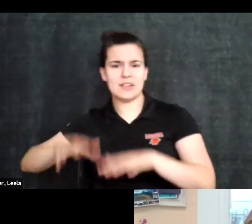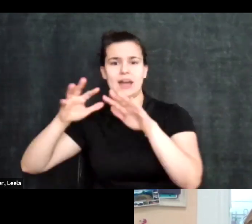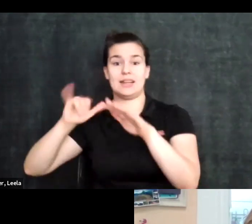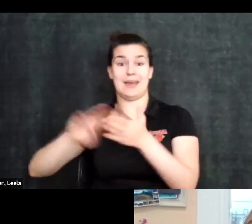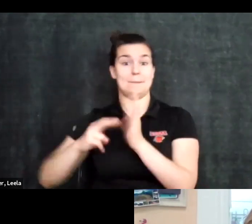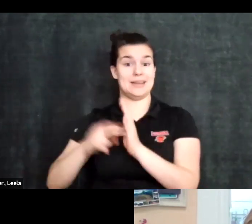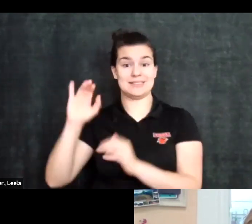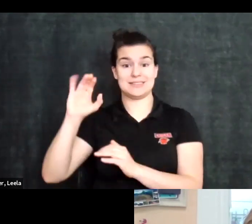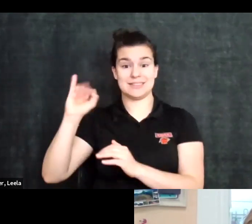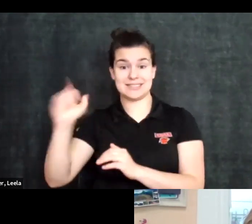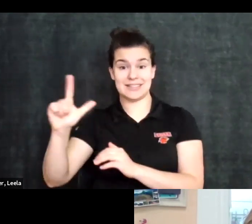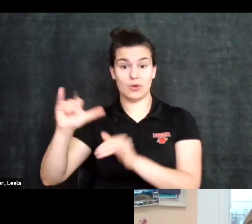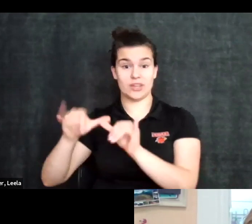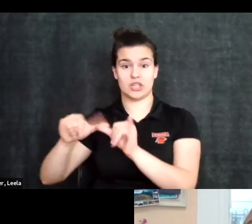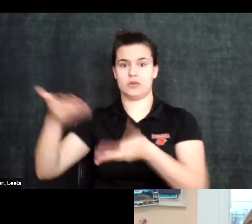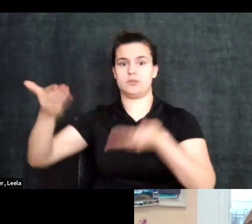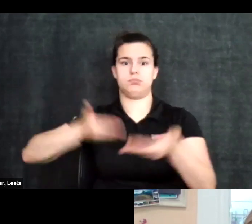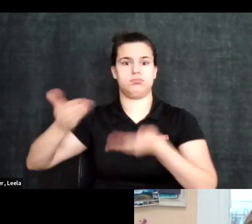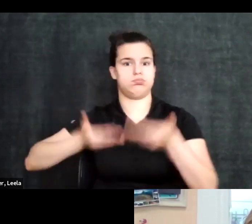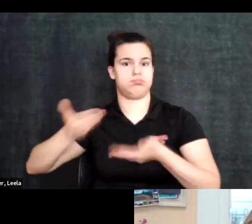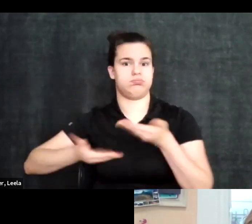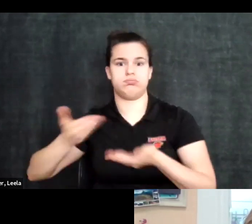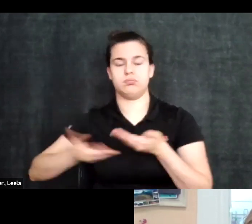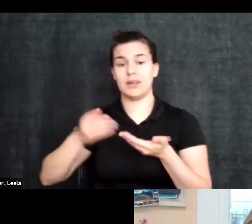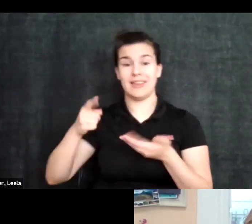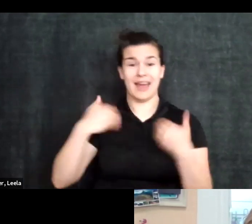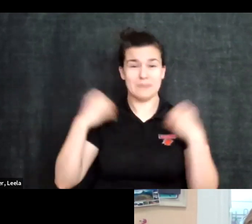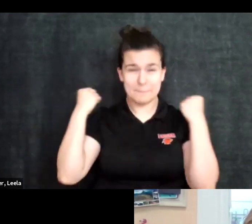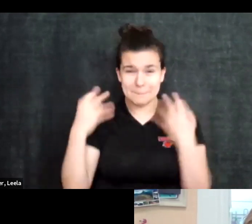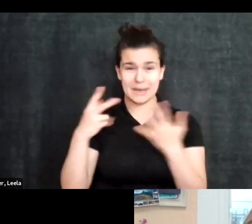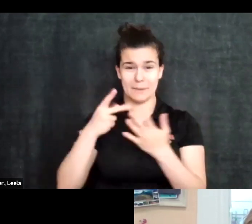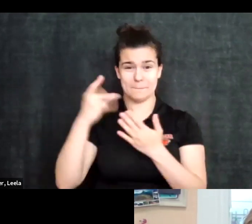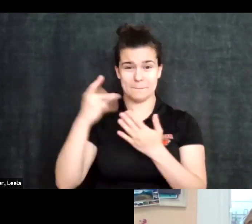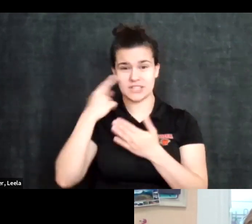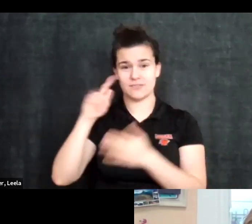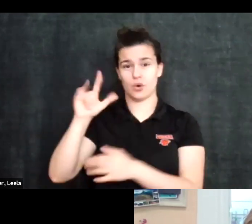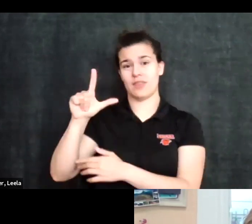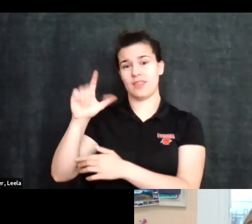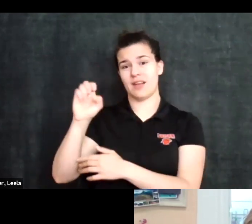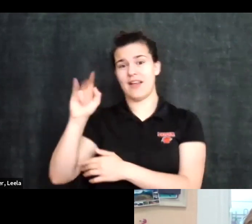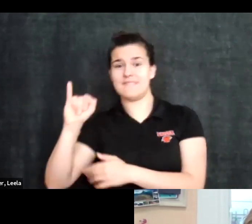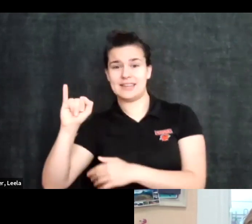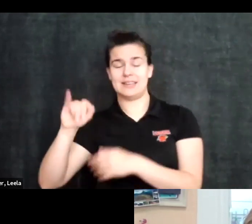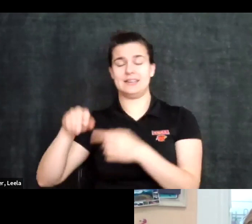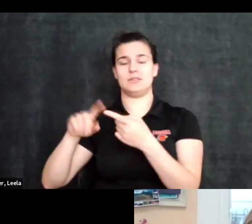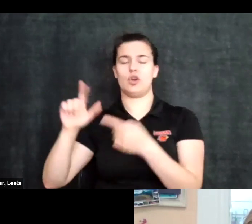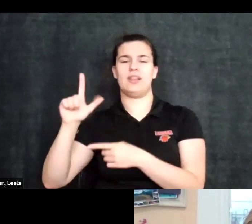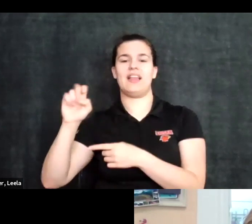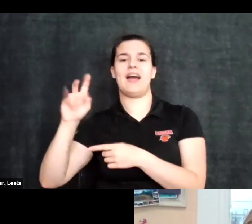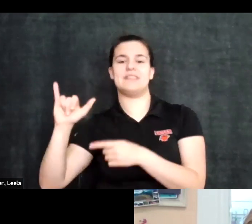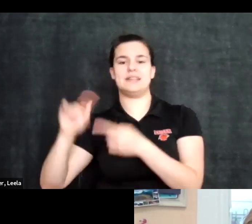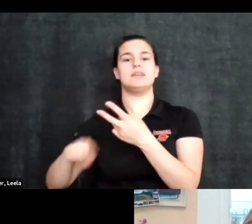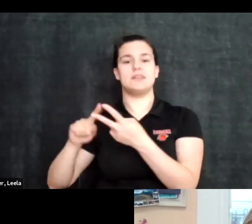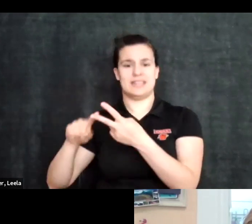funded billion-dollar levee and diversion projects and other large-scale flood prevention projects that are in the